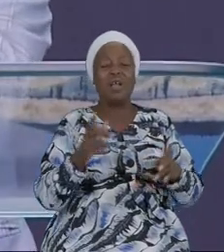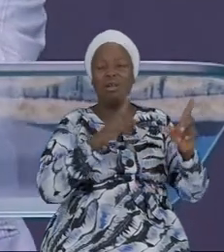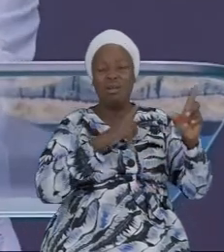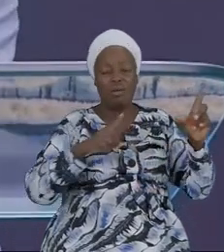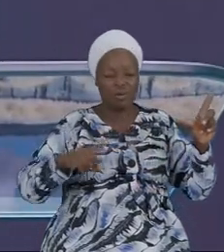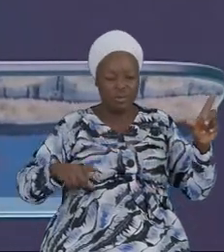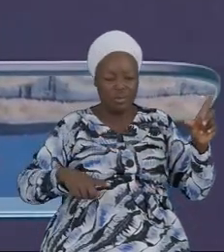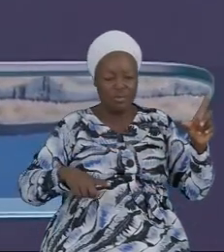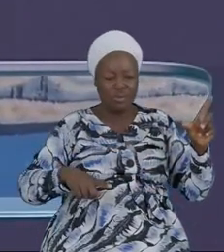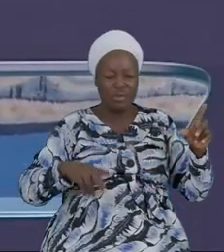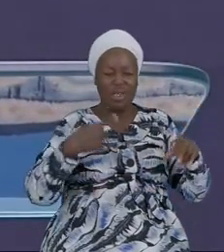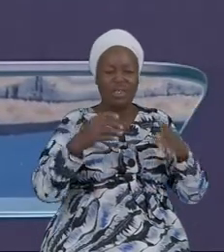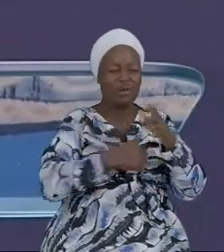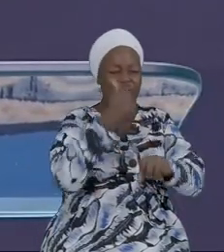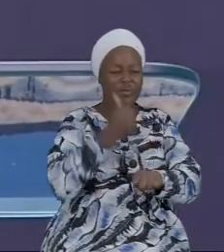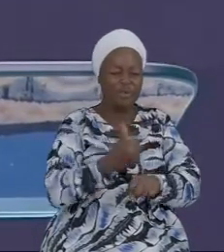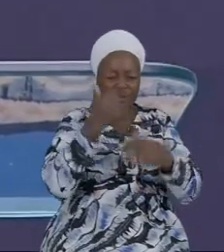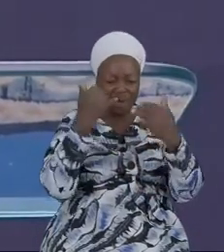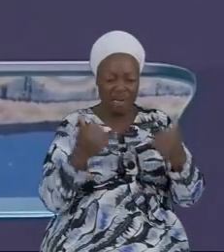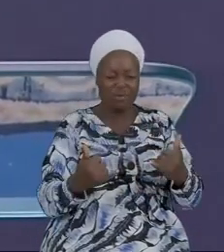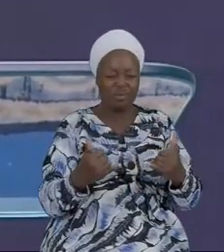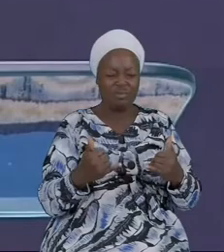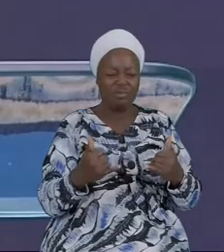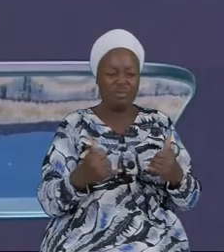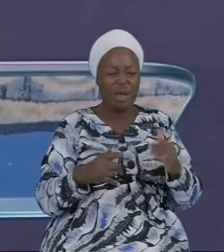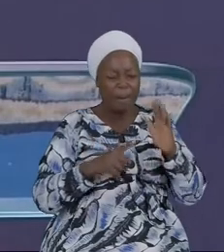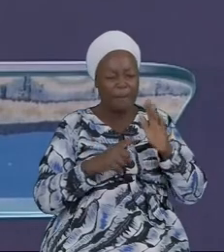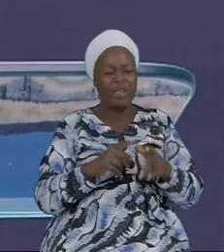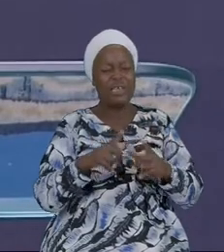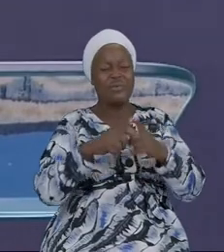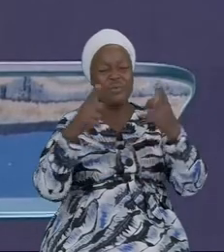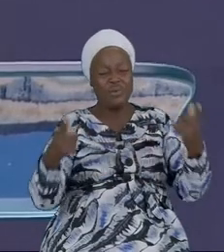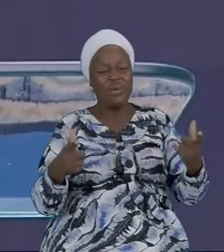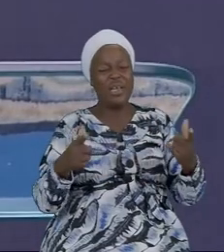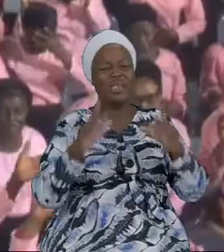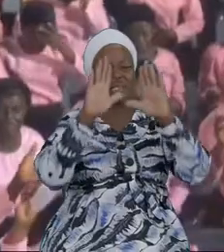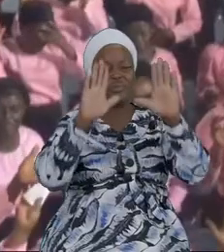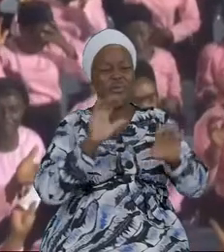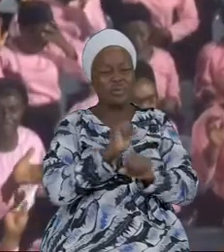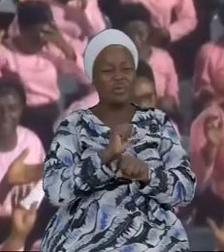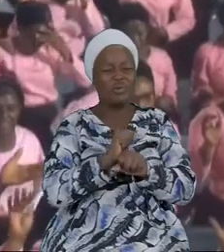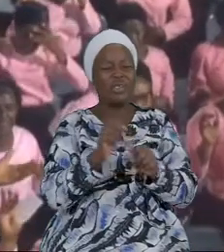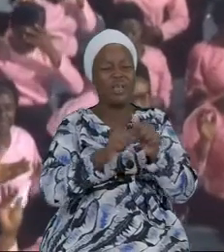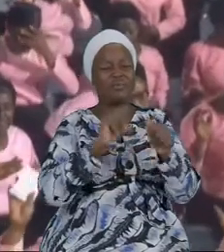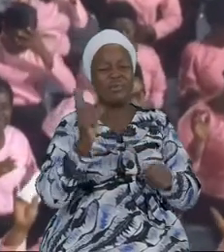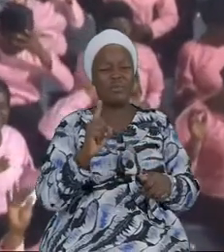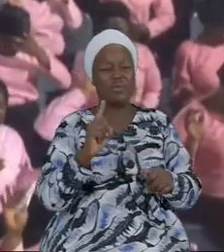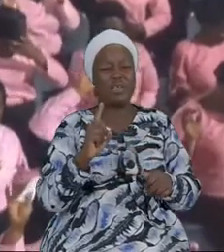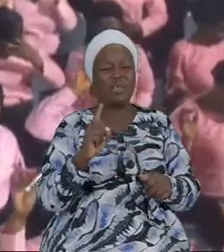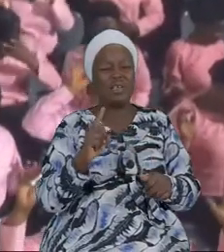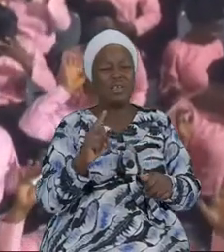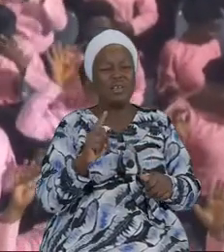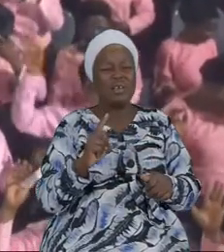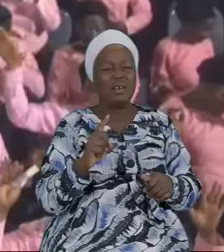Lord, a confirmation now. Manifold miracles everywhere.